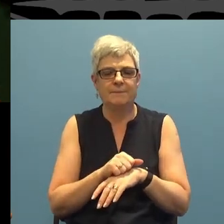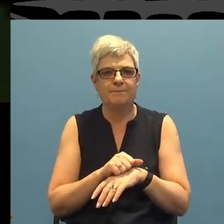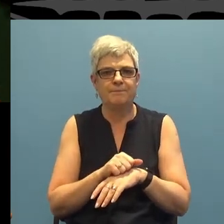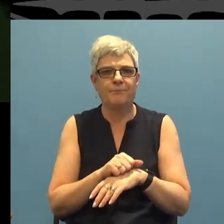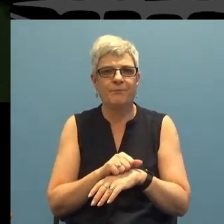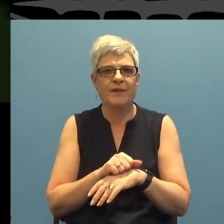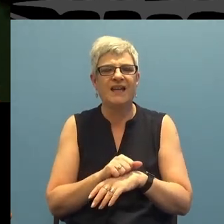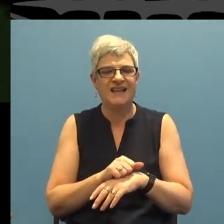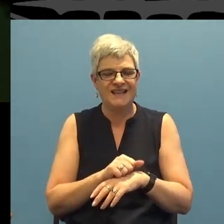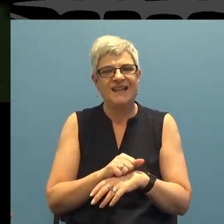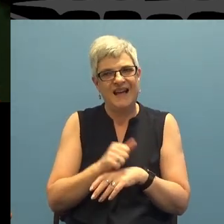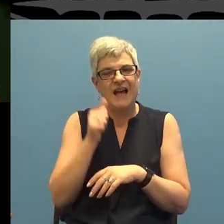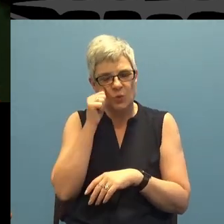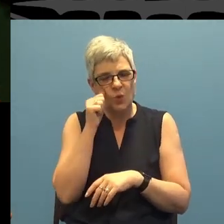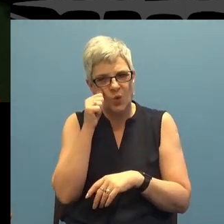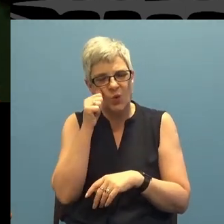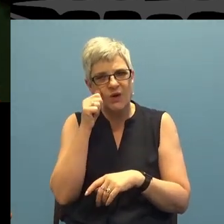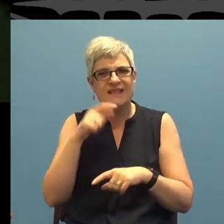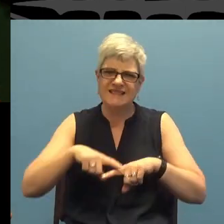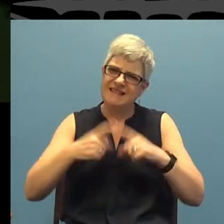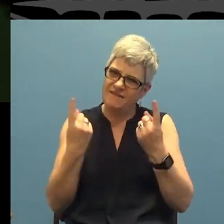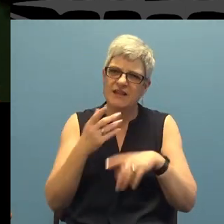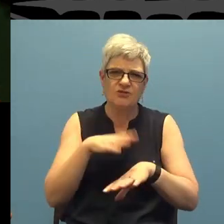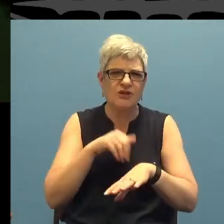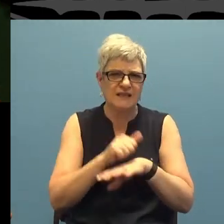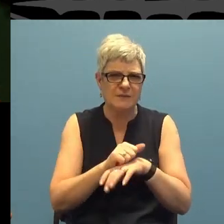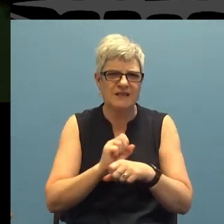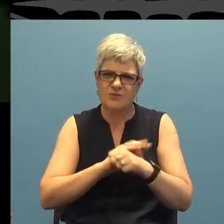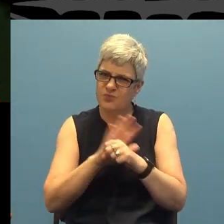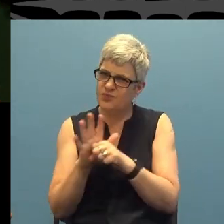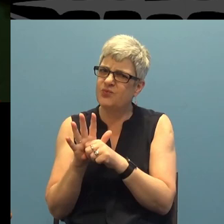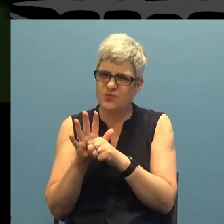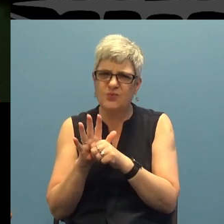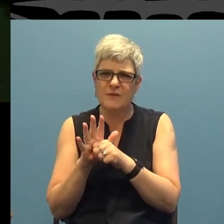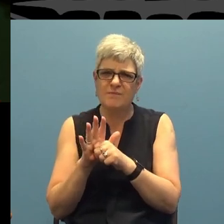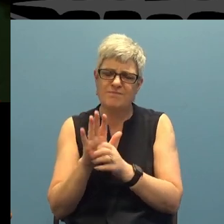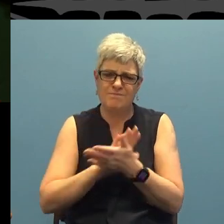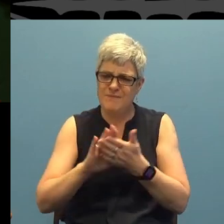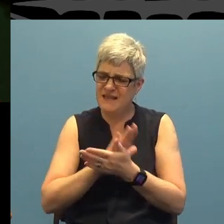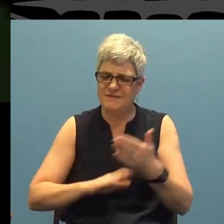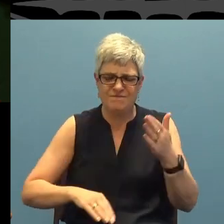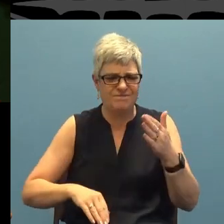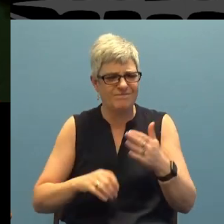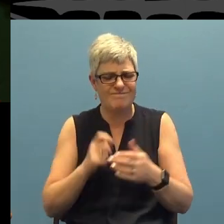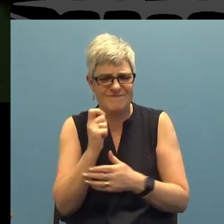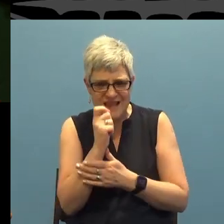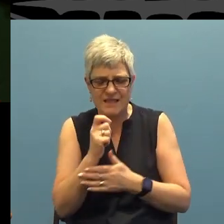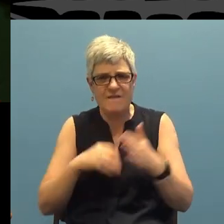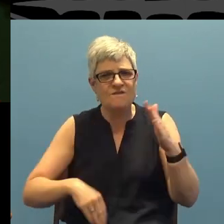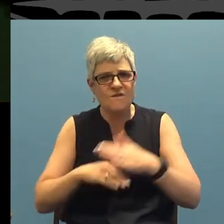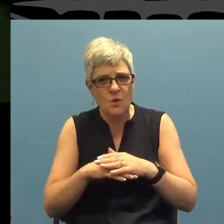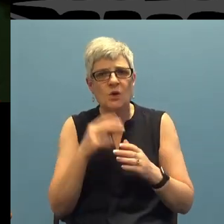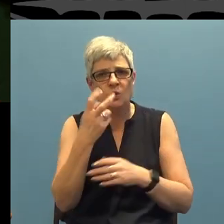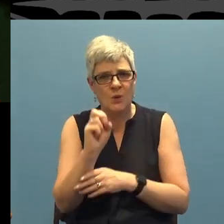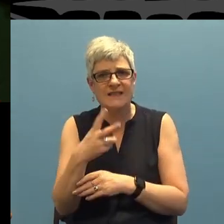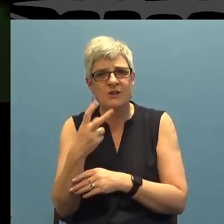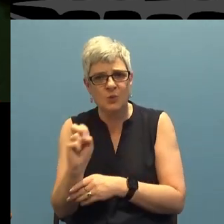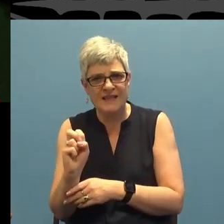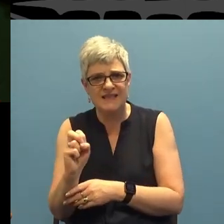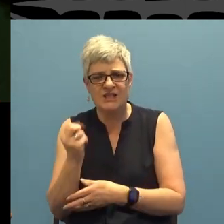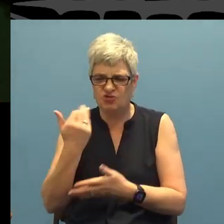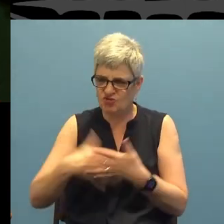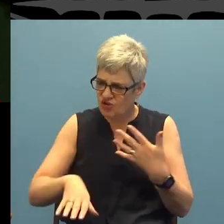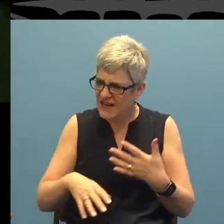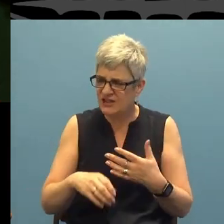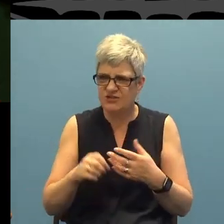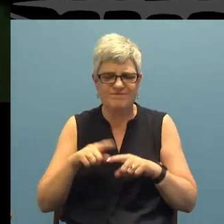And it has been a very different Christmas. COVID-19 has made the whole of, or almost all of, 2020 a very strange, a very unusual, a